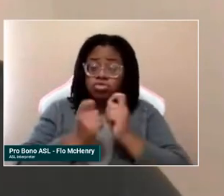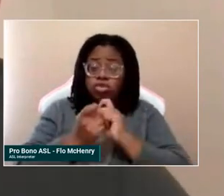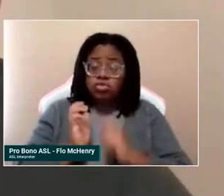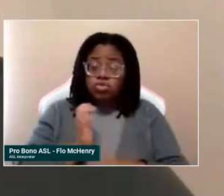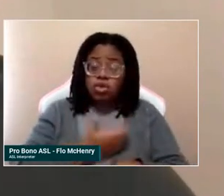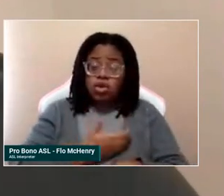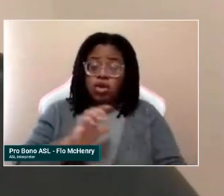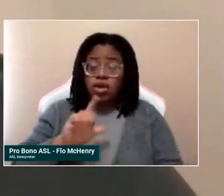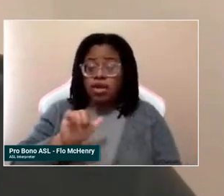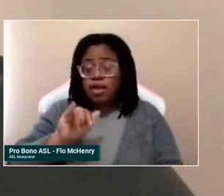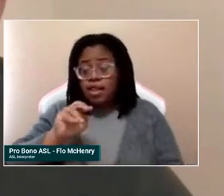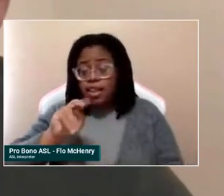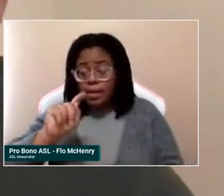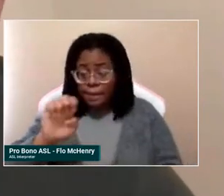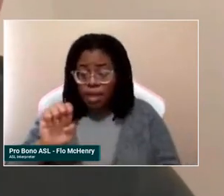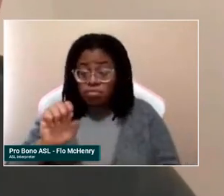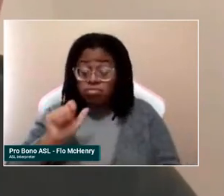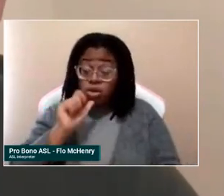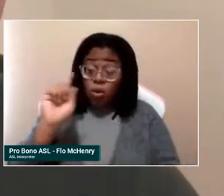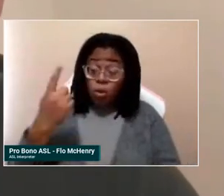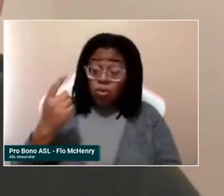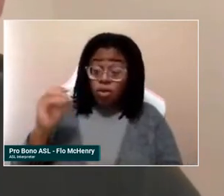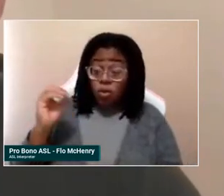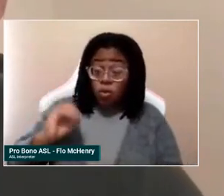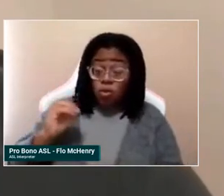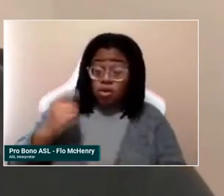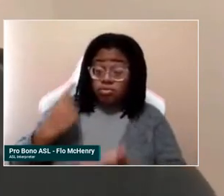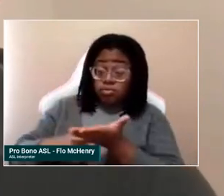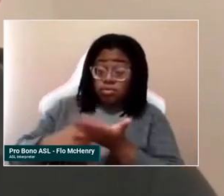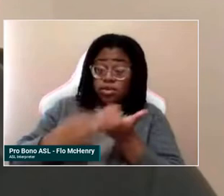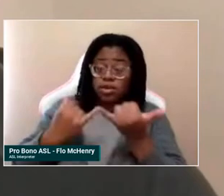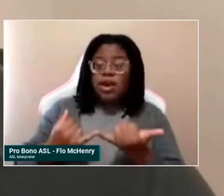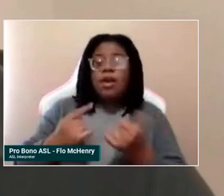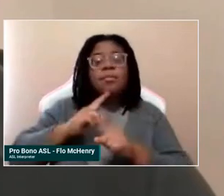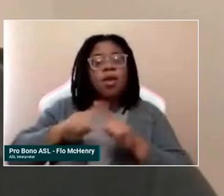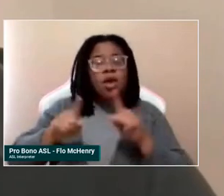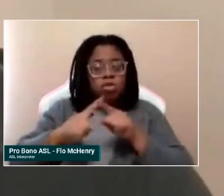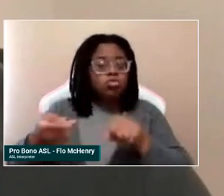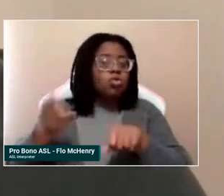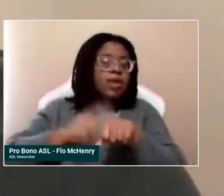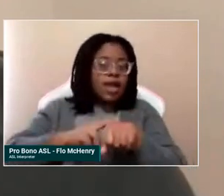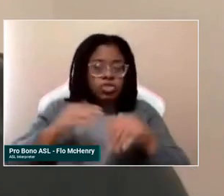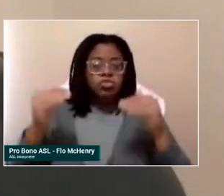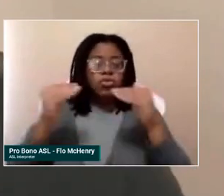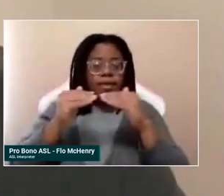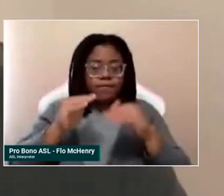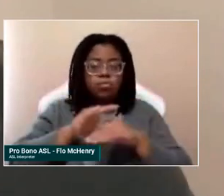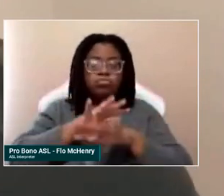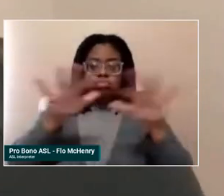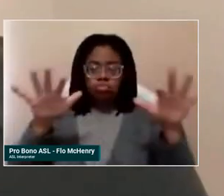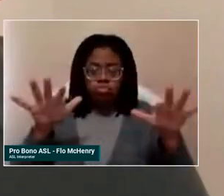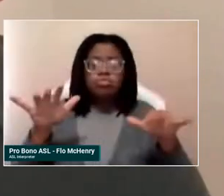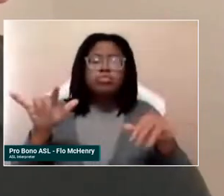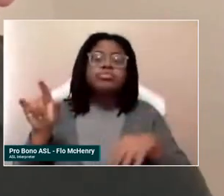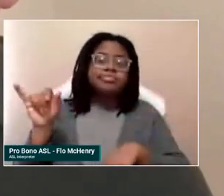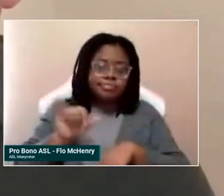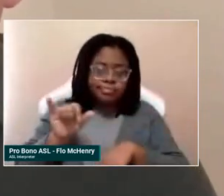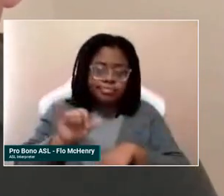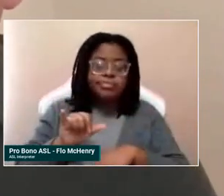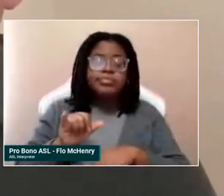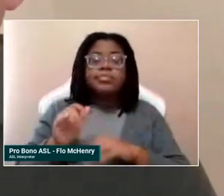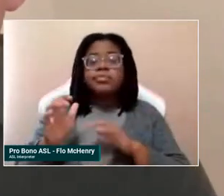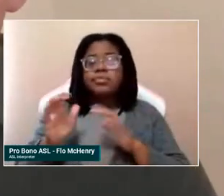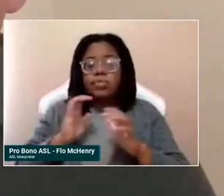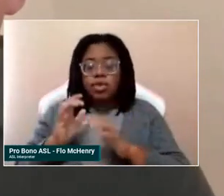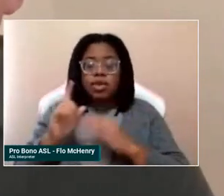are we having this conversation here in Oregon, but it feels really topical nationally as well. So before I introduce our panelists, I'd like